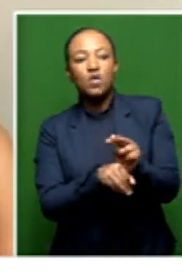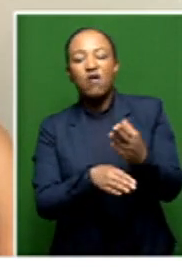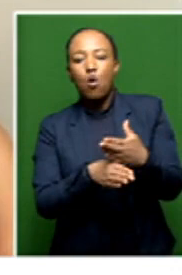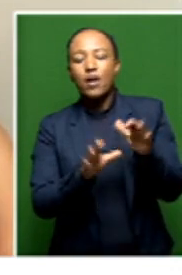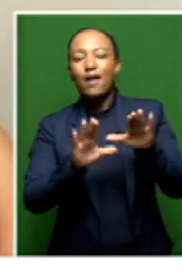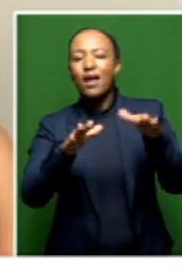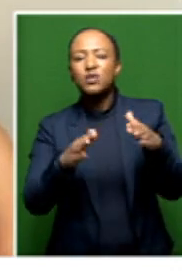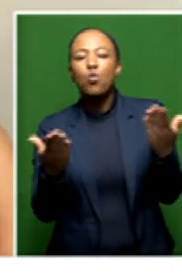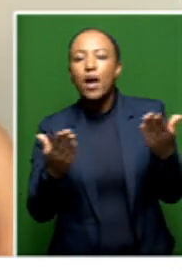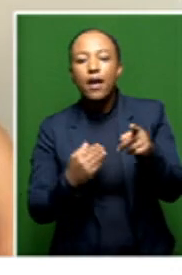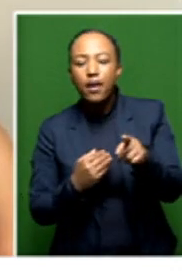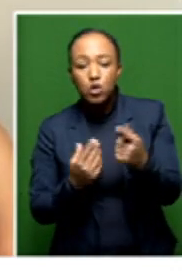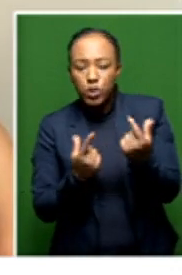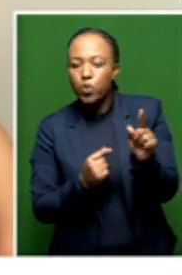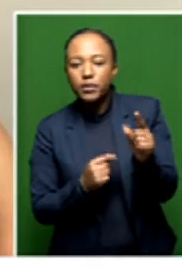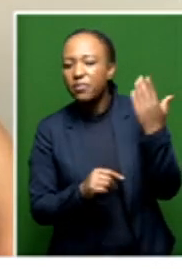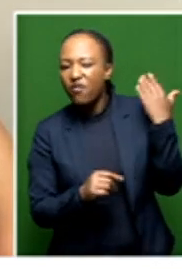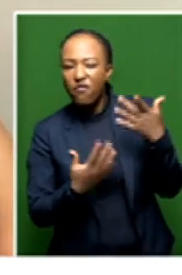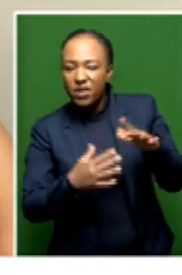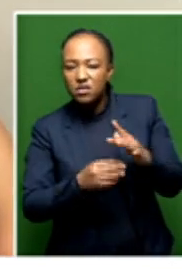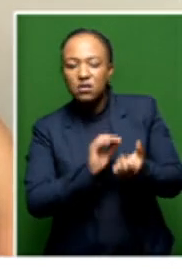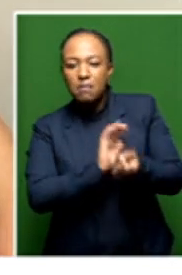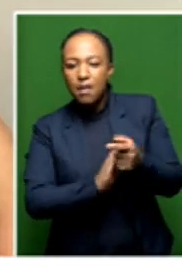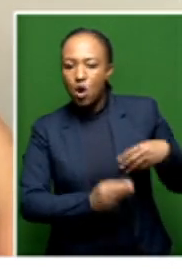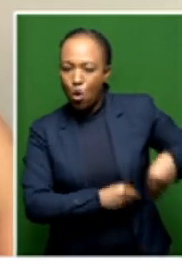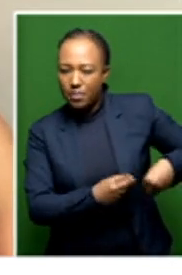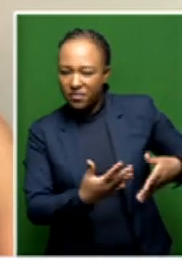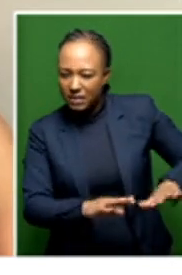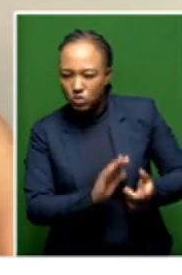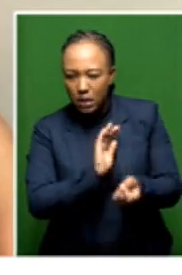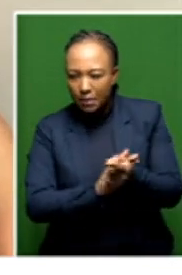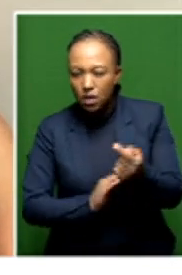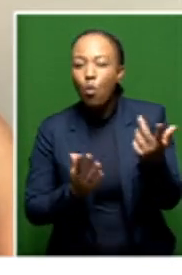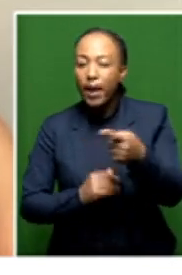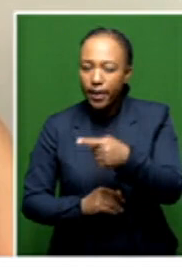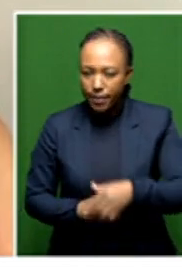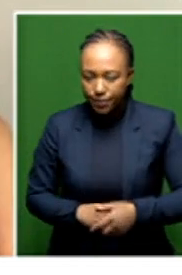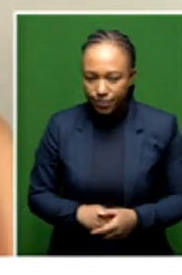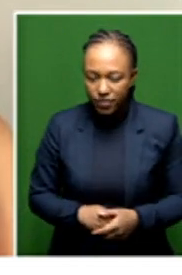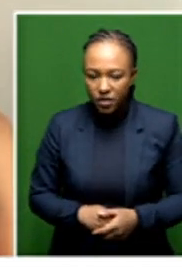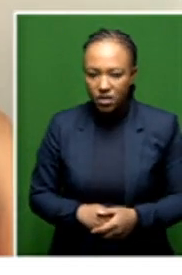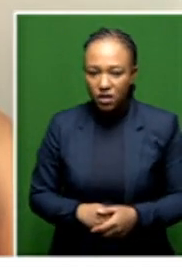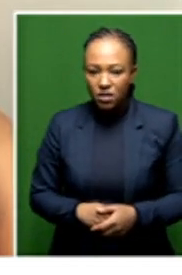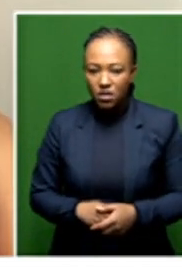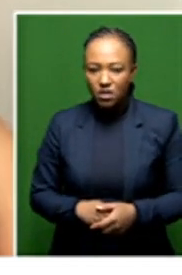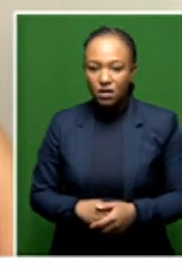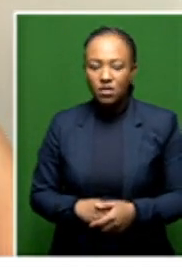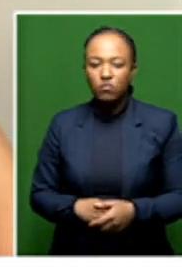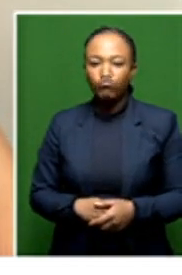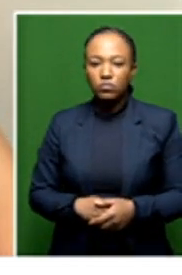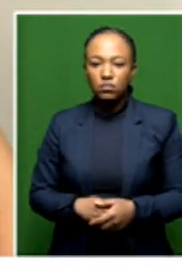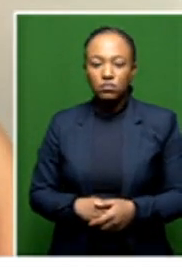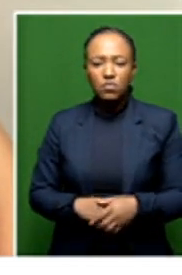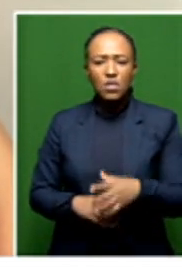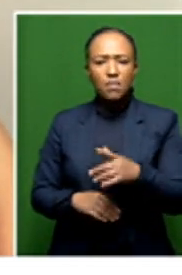poor in this country? What were you doing when all of this corruption was taking place? Cosatu is not the vanguard of the working class. You're